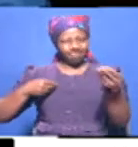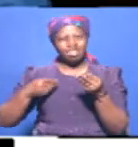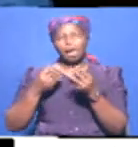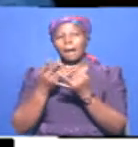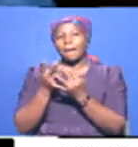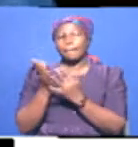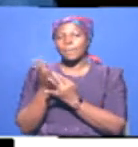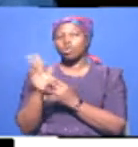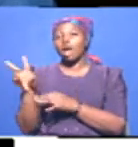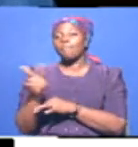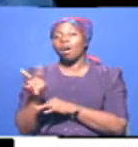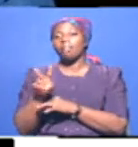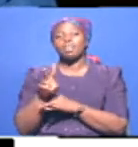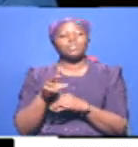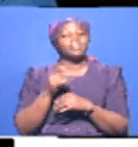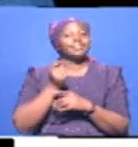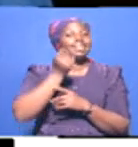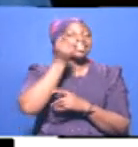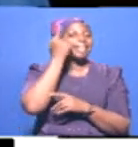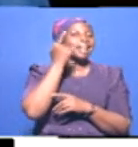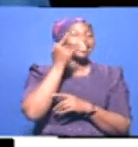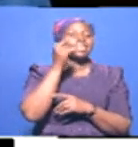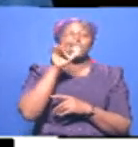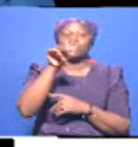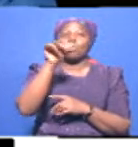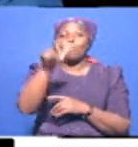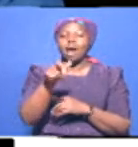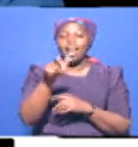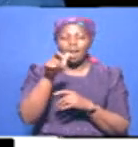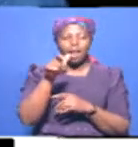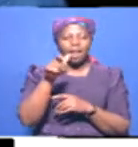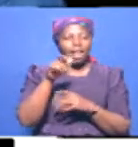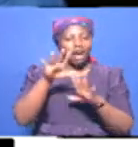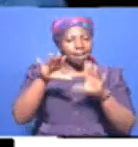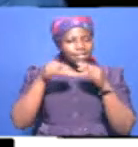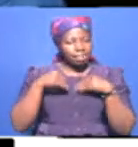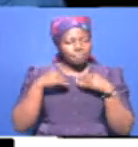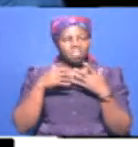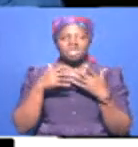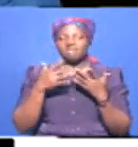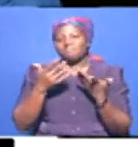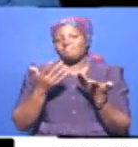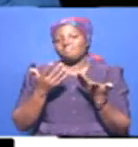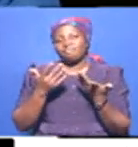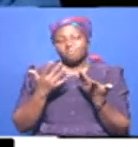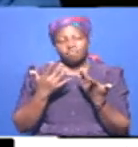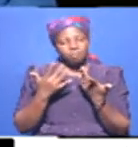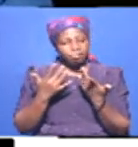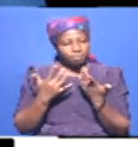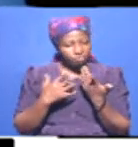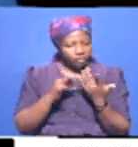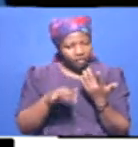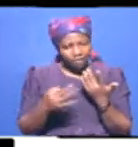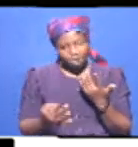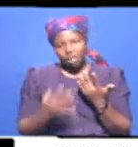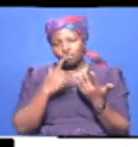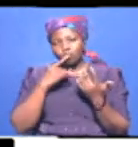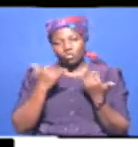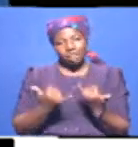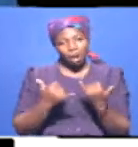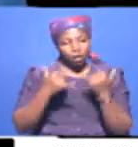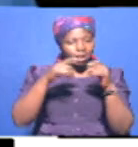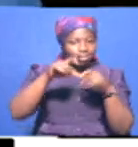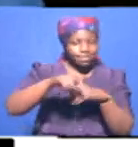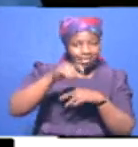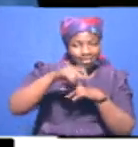ceding ground. It appears like a sibling rivalry, but how it pans out, probably it's now calls for the wisdom of their